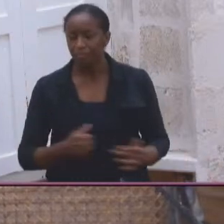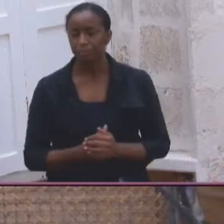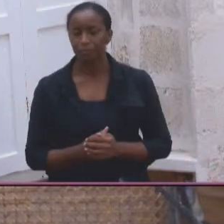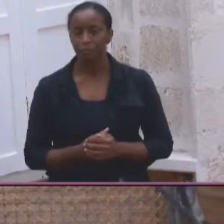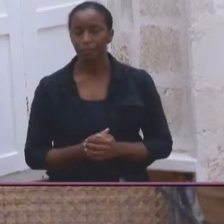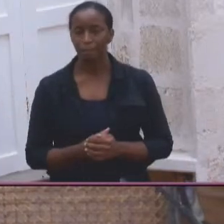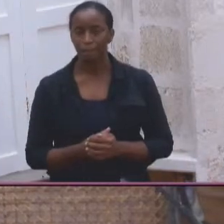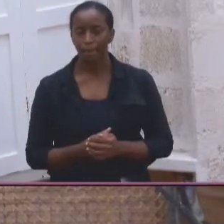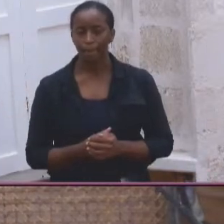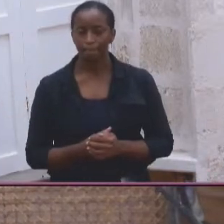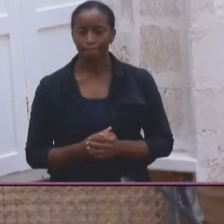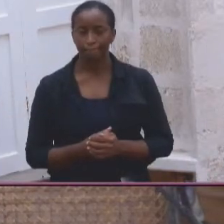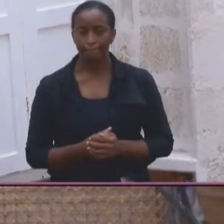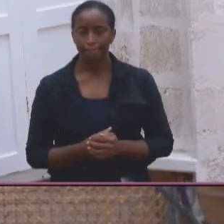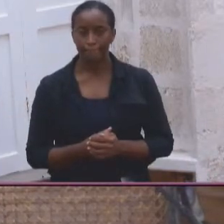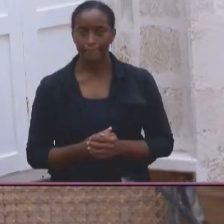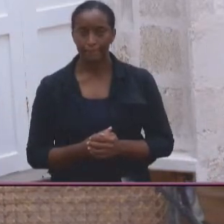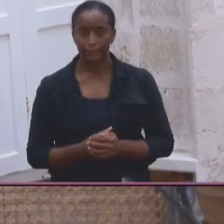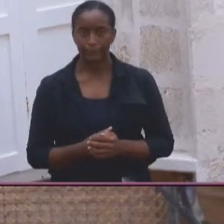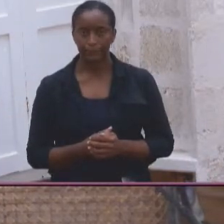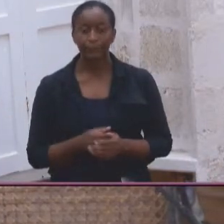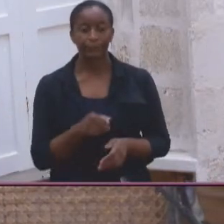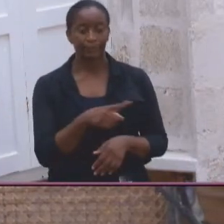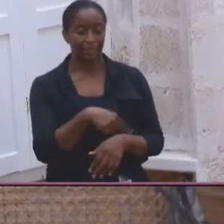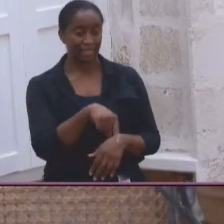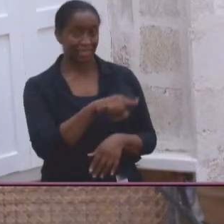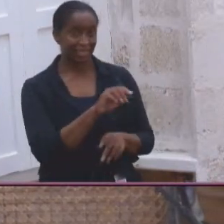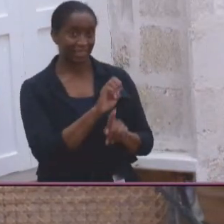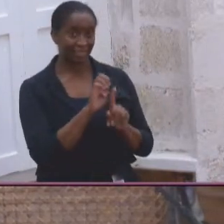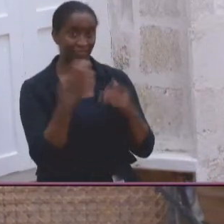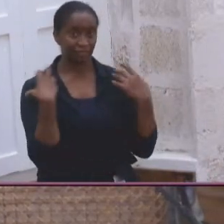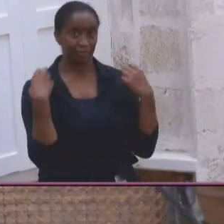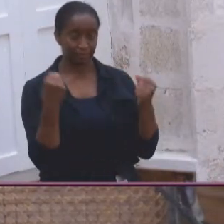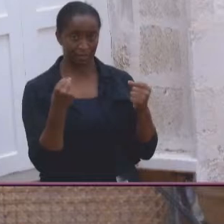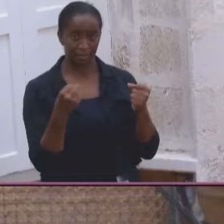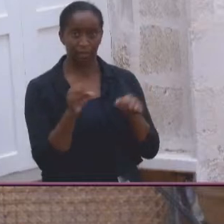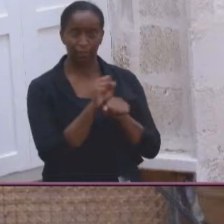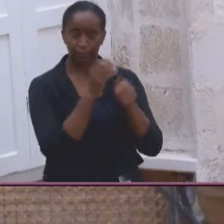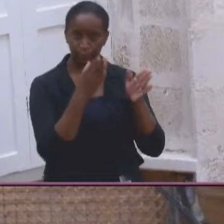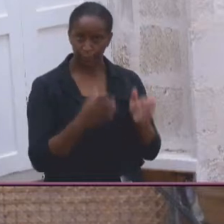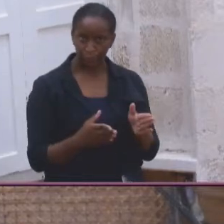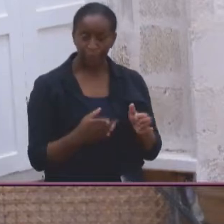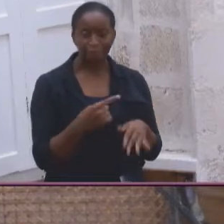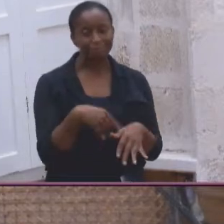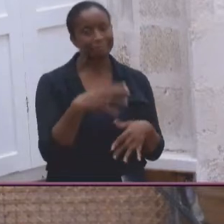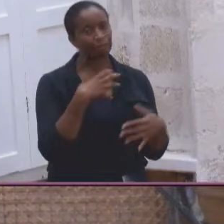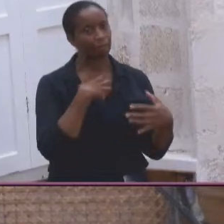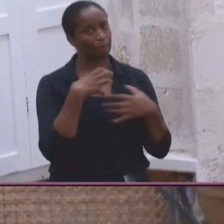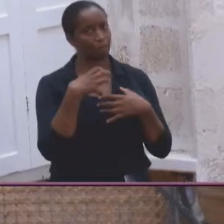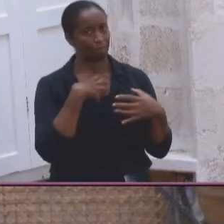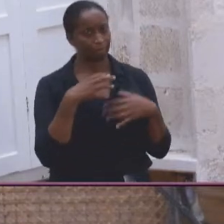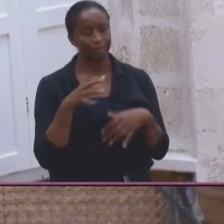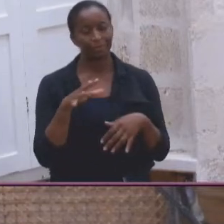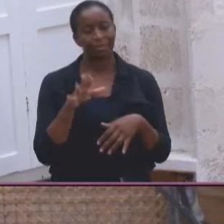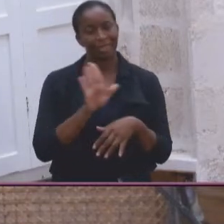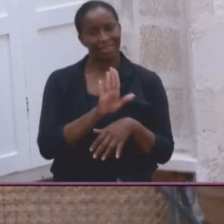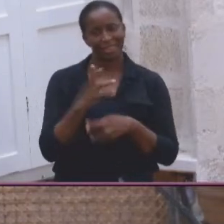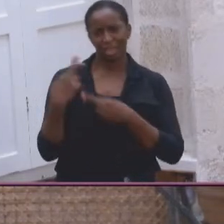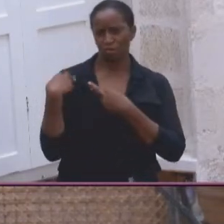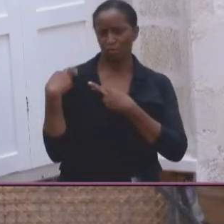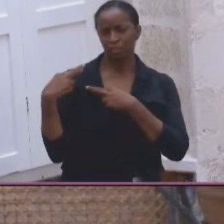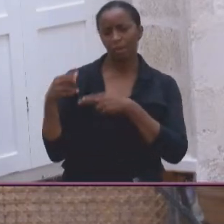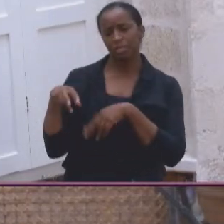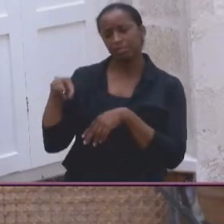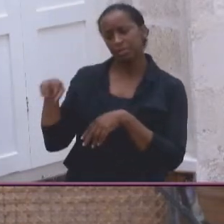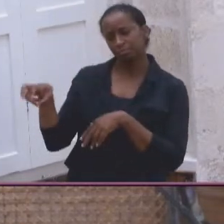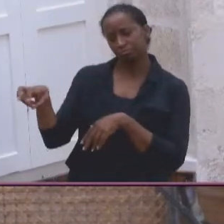the districts that they are responsible for have been increased. The size of the districts have been increased because